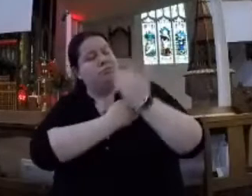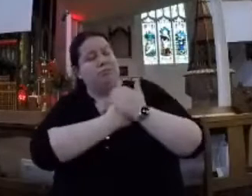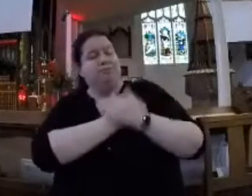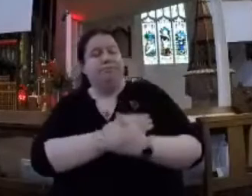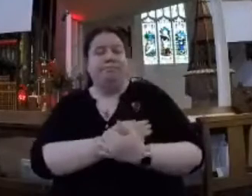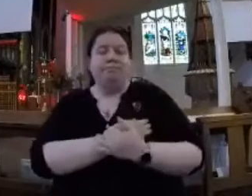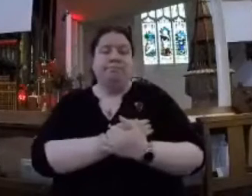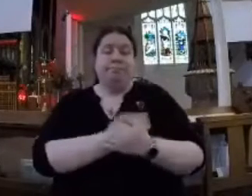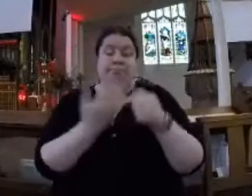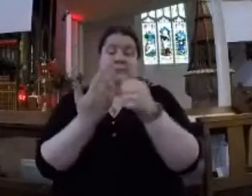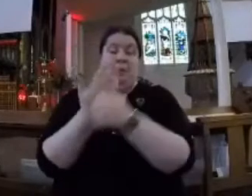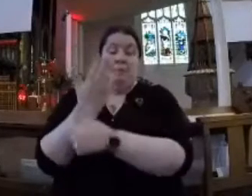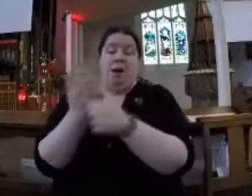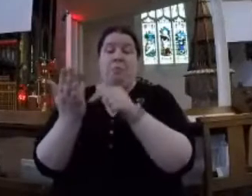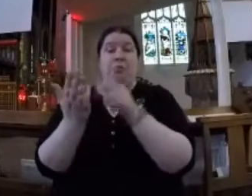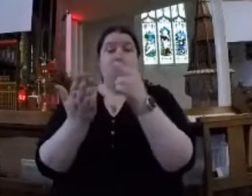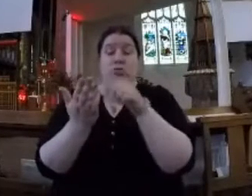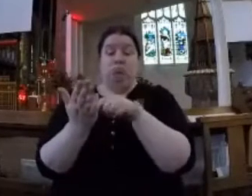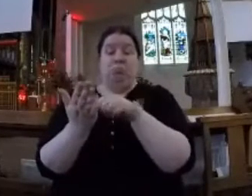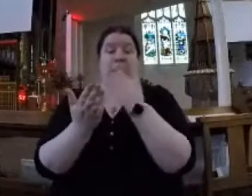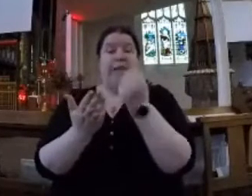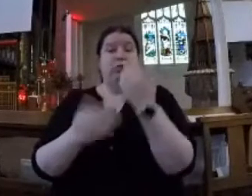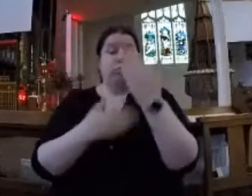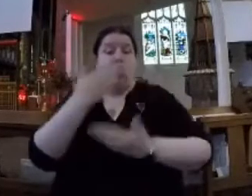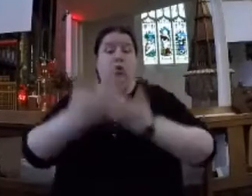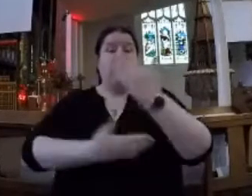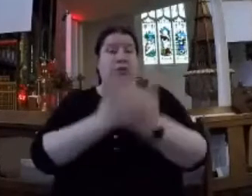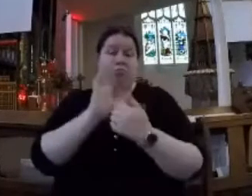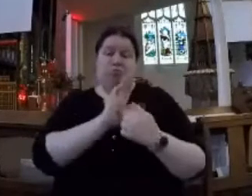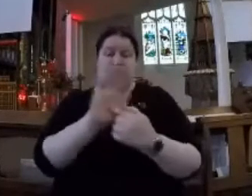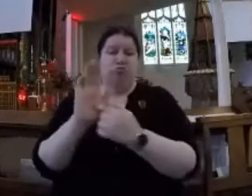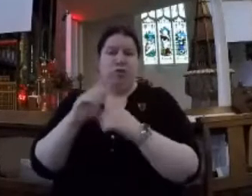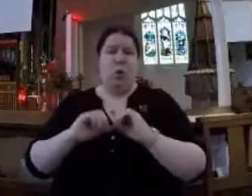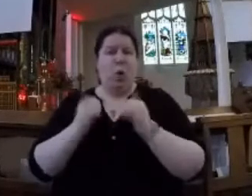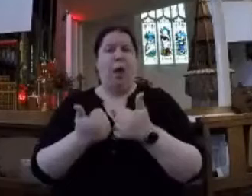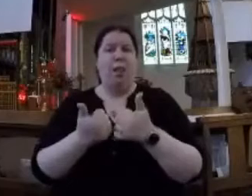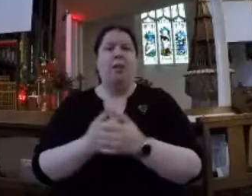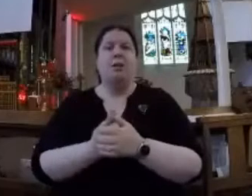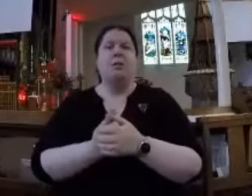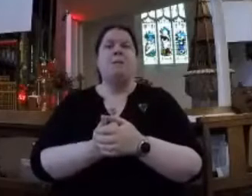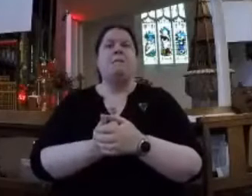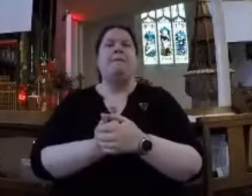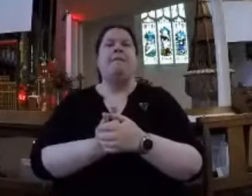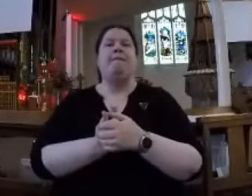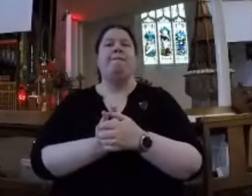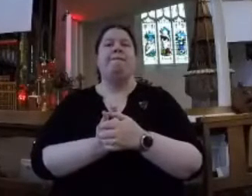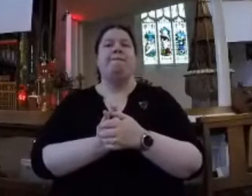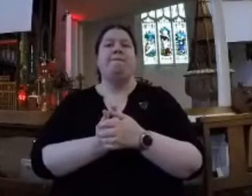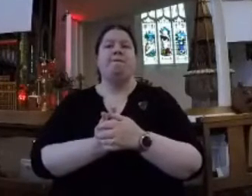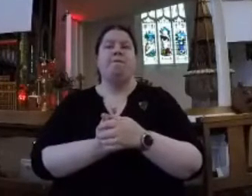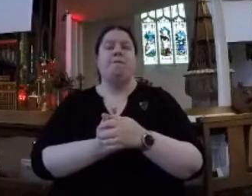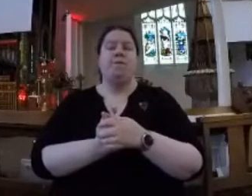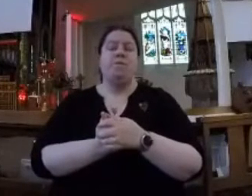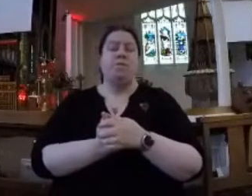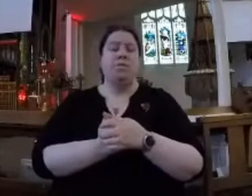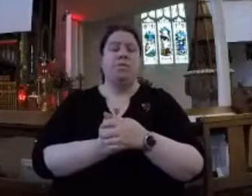There's a story in the Bible that actually illustrates this really well as a life purpose. I'll just read it to you.